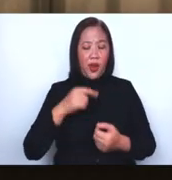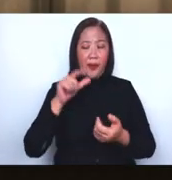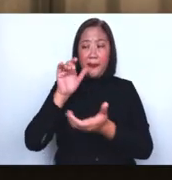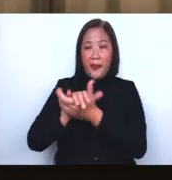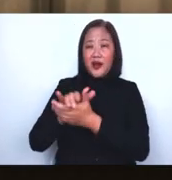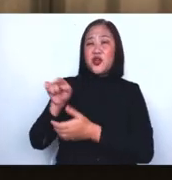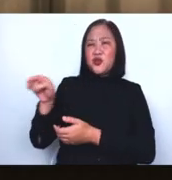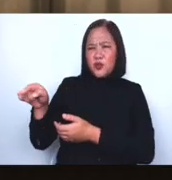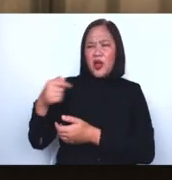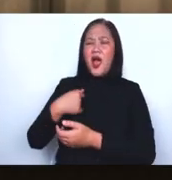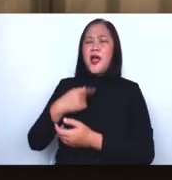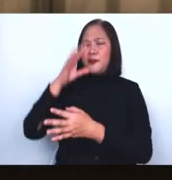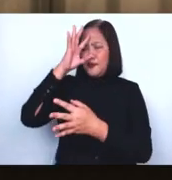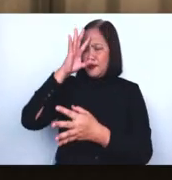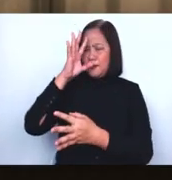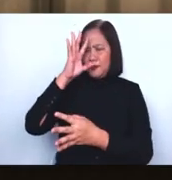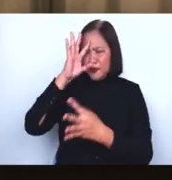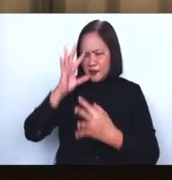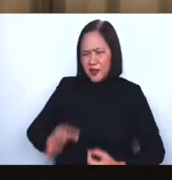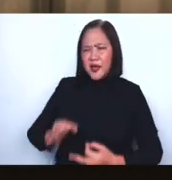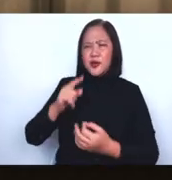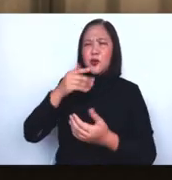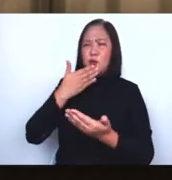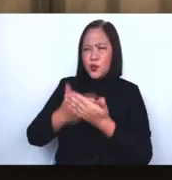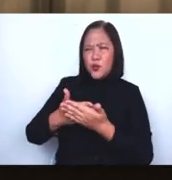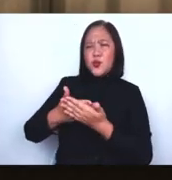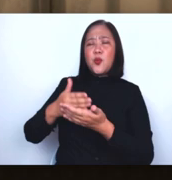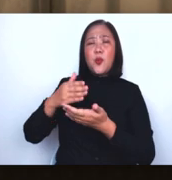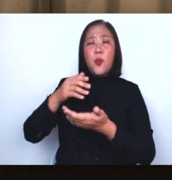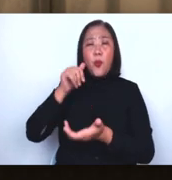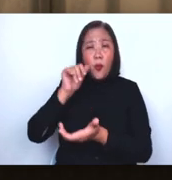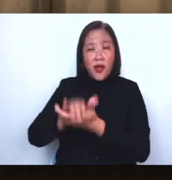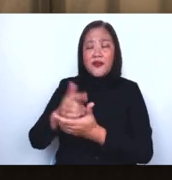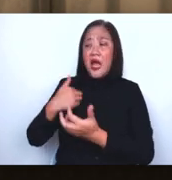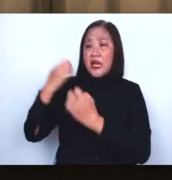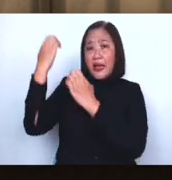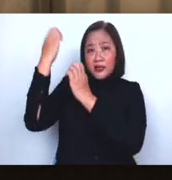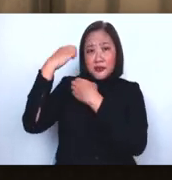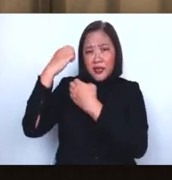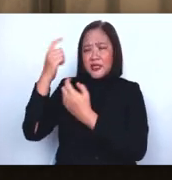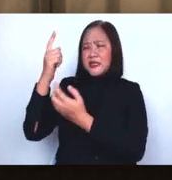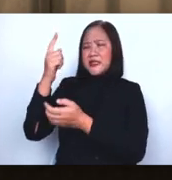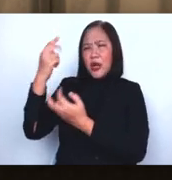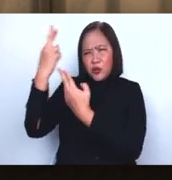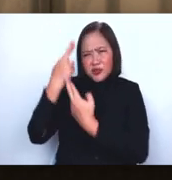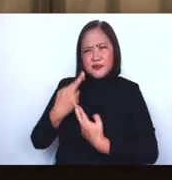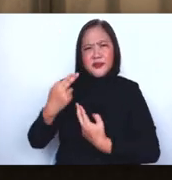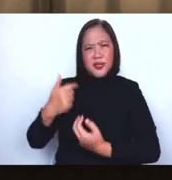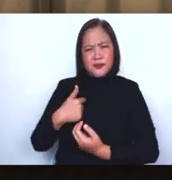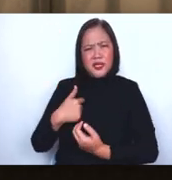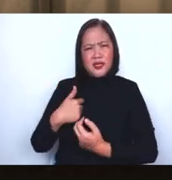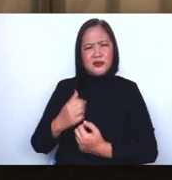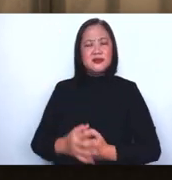When I married you, I resolved to be a good wife and I expected to be treated as such.